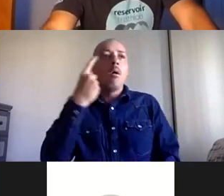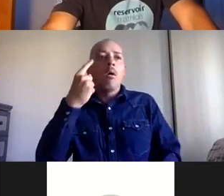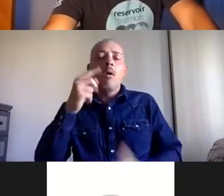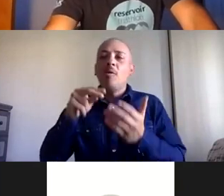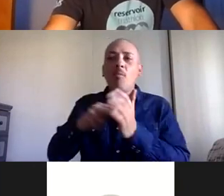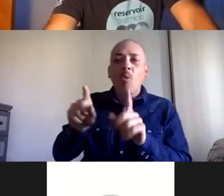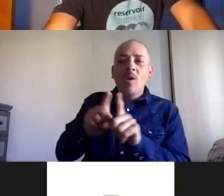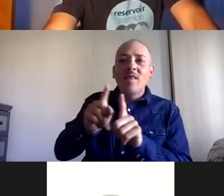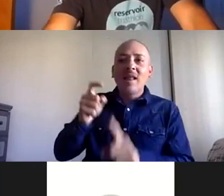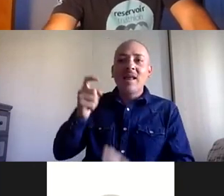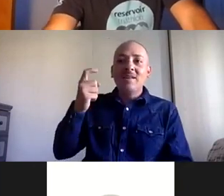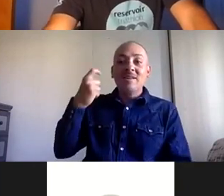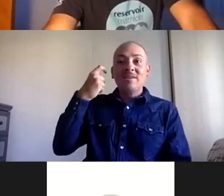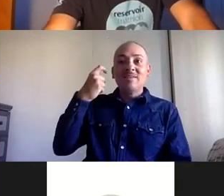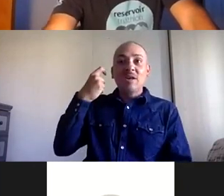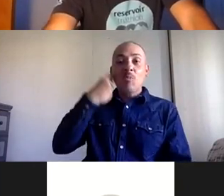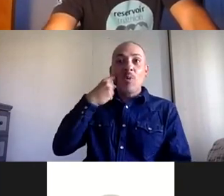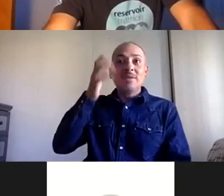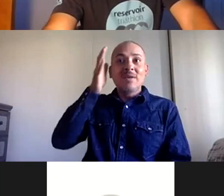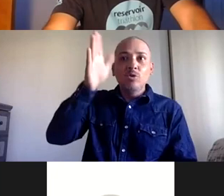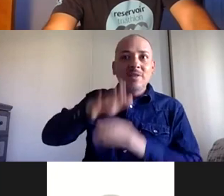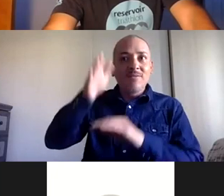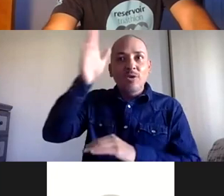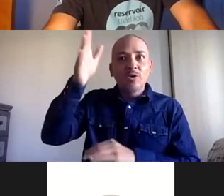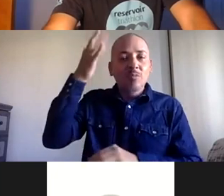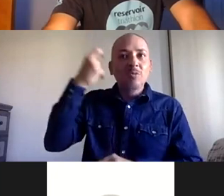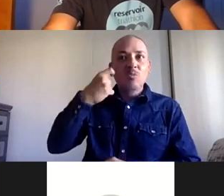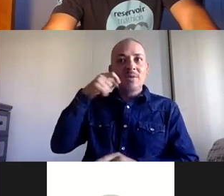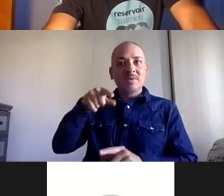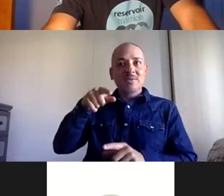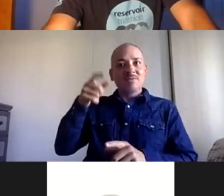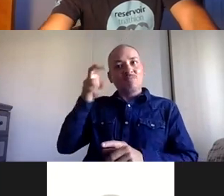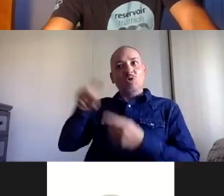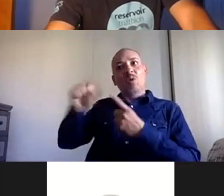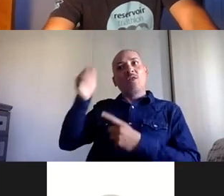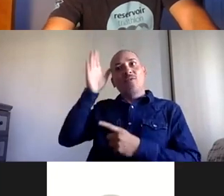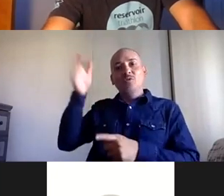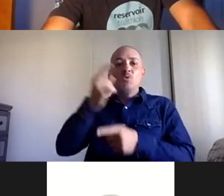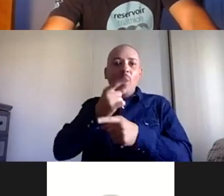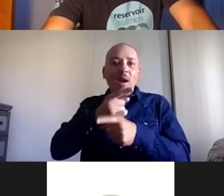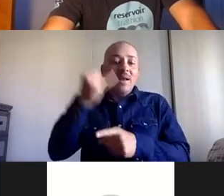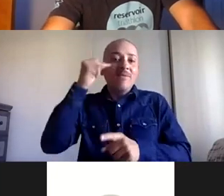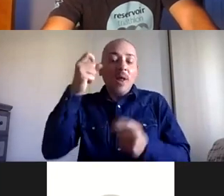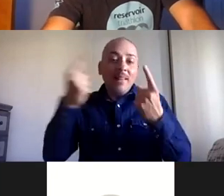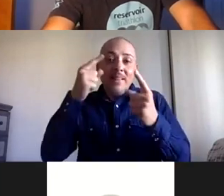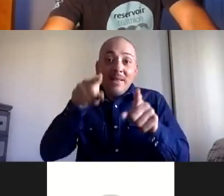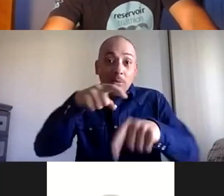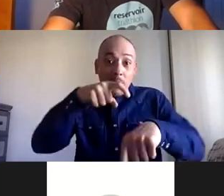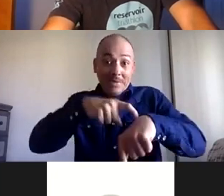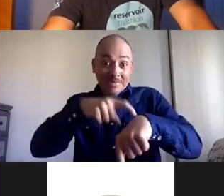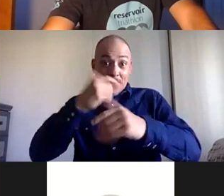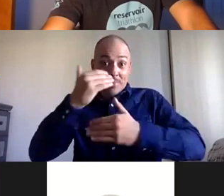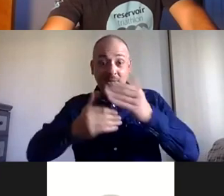like present to future, then the future becomes present, then goes to another future. Yeah, so you can think of the time step